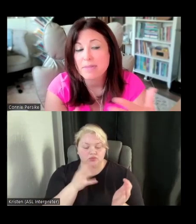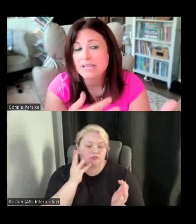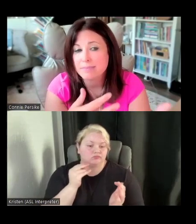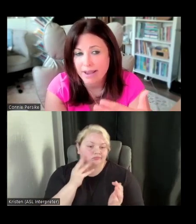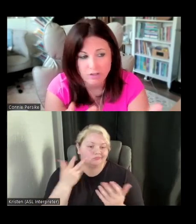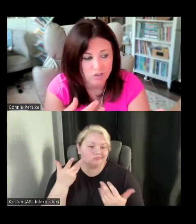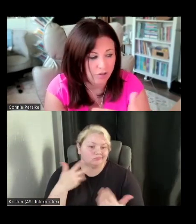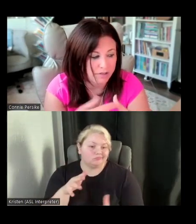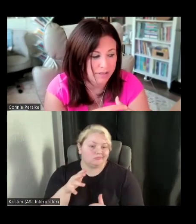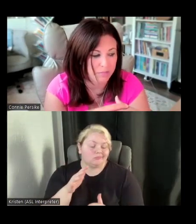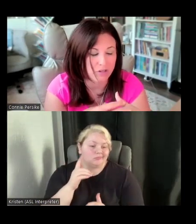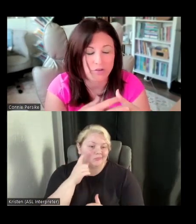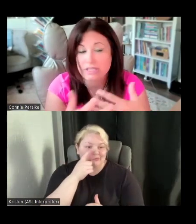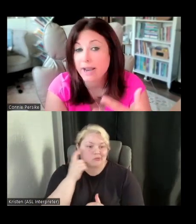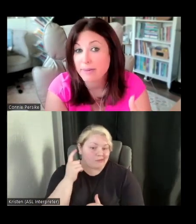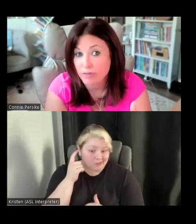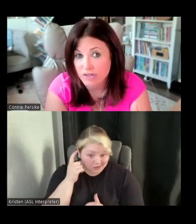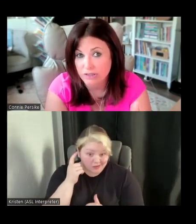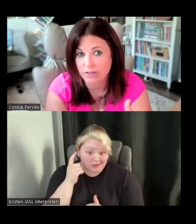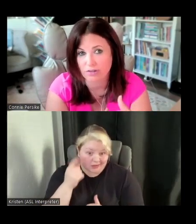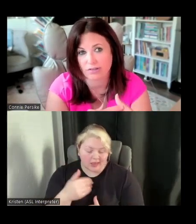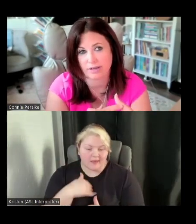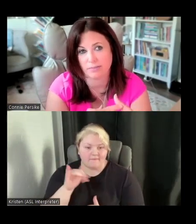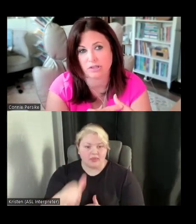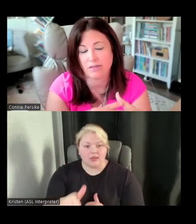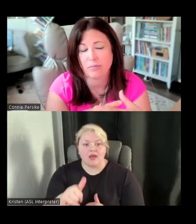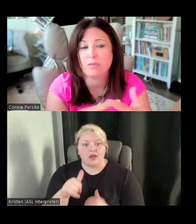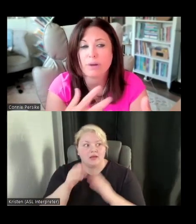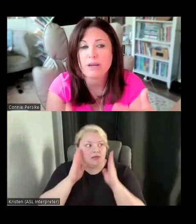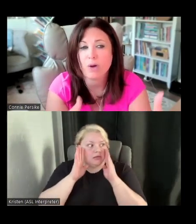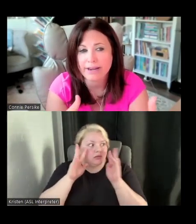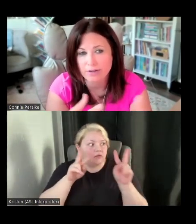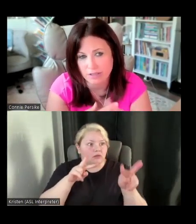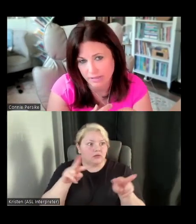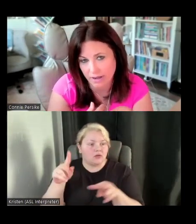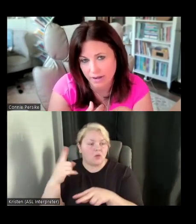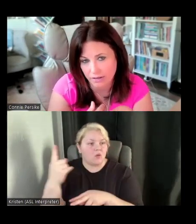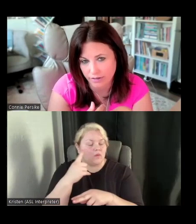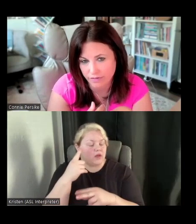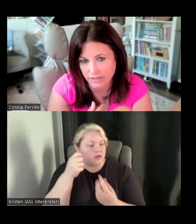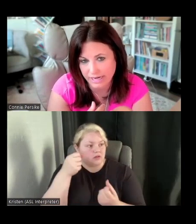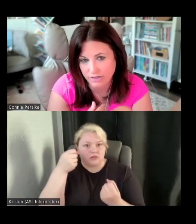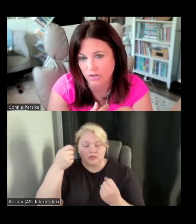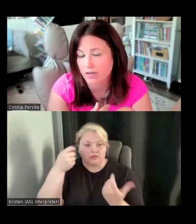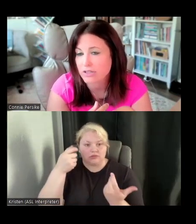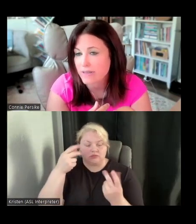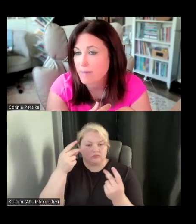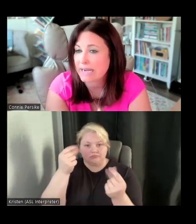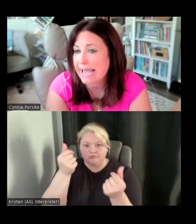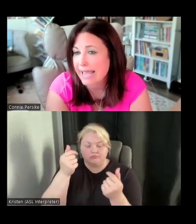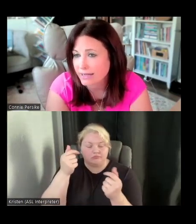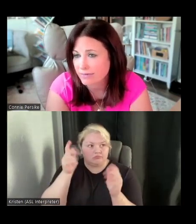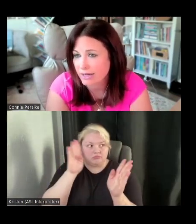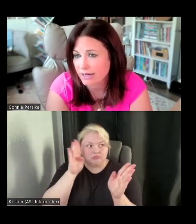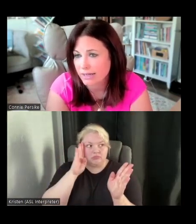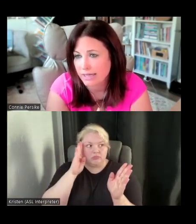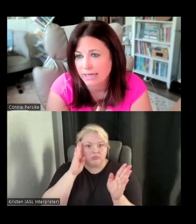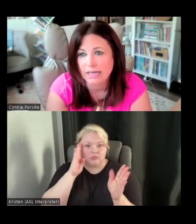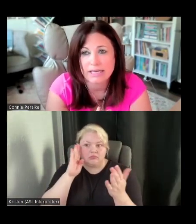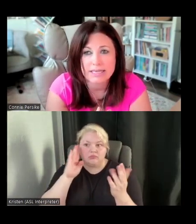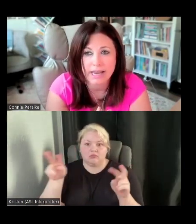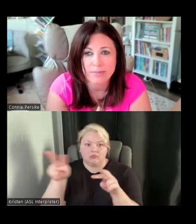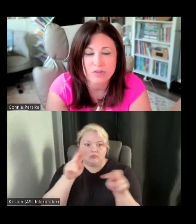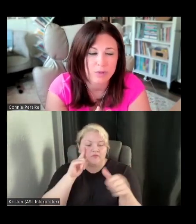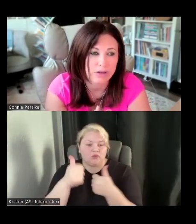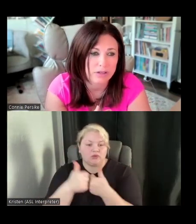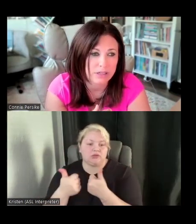this mismatch neuroception or this hypervigilant neuroception. They've been rewired to be on alert for danger. And so that might activate